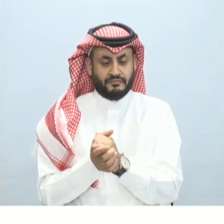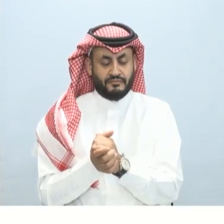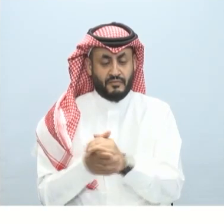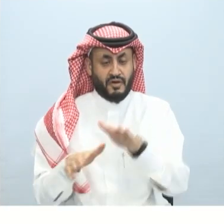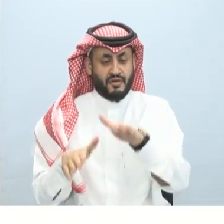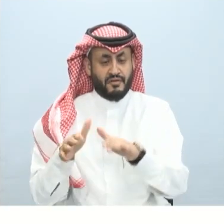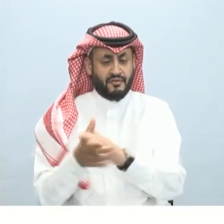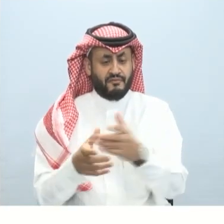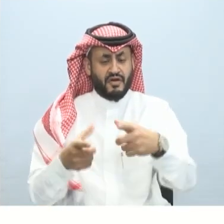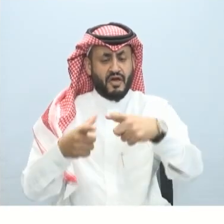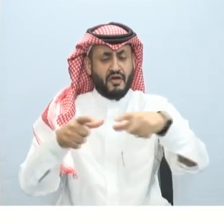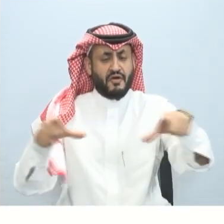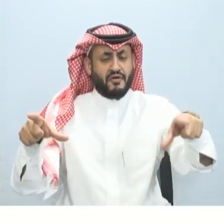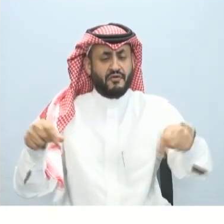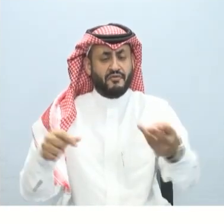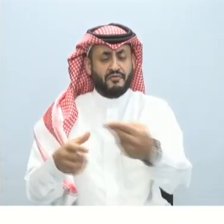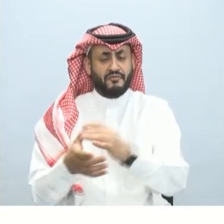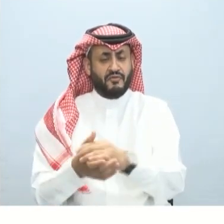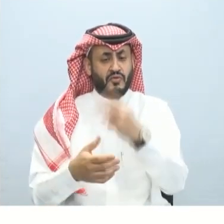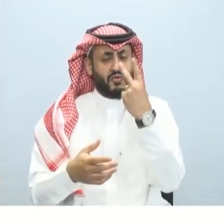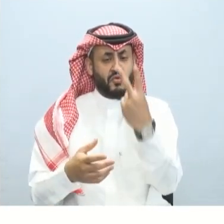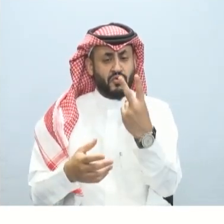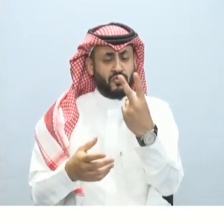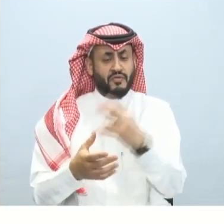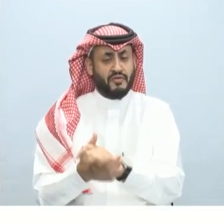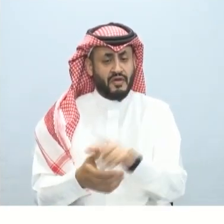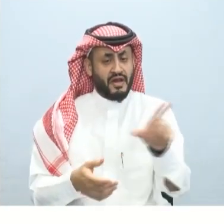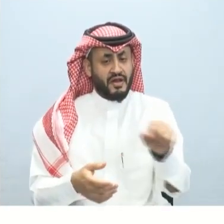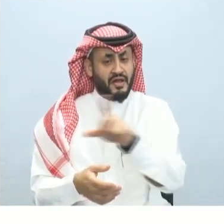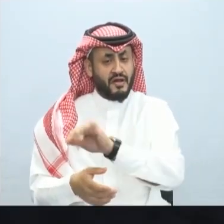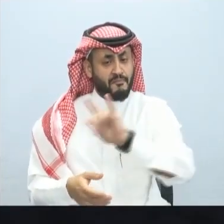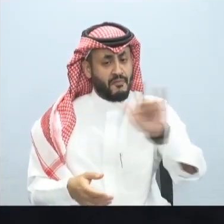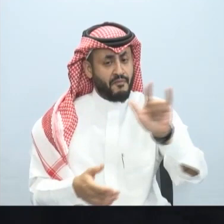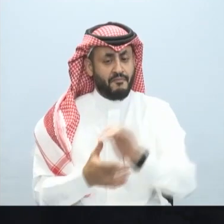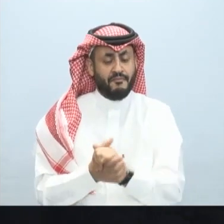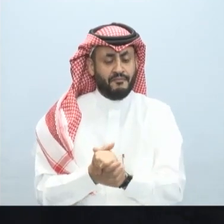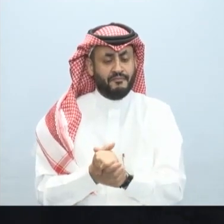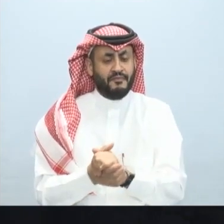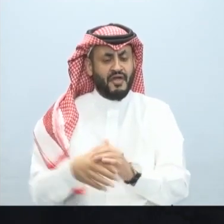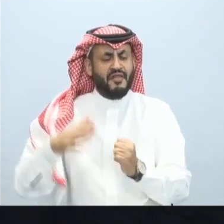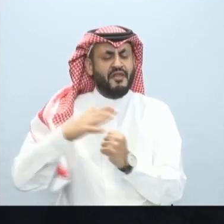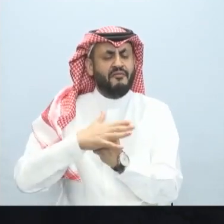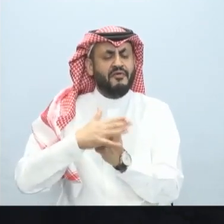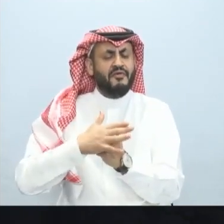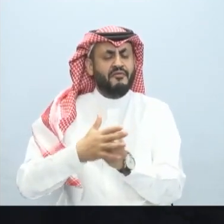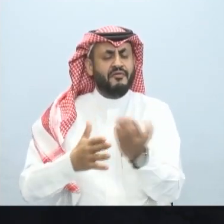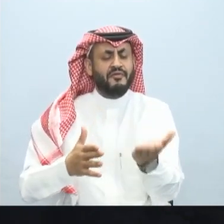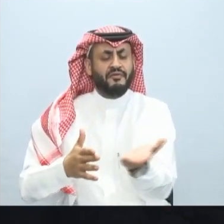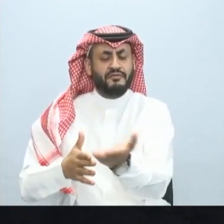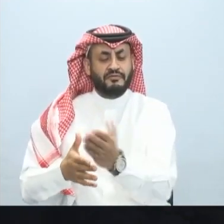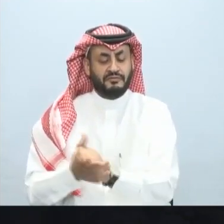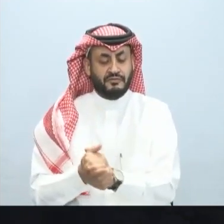Comparatives, the form used to compare two things that are not equal. Now the basic thing that we usually use